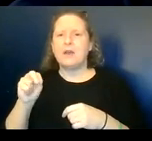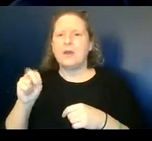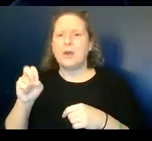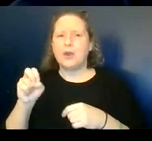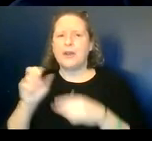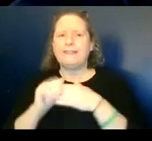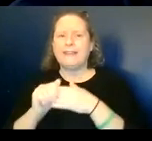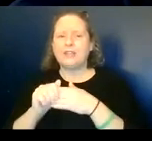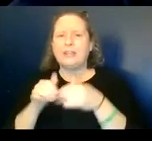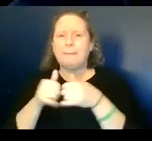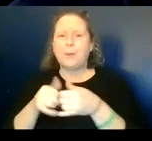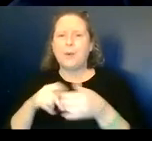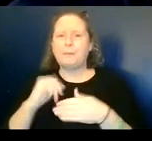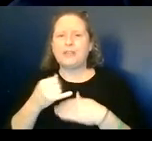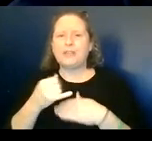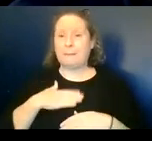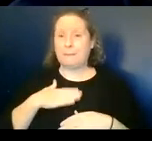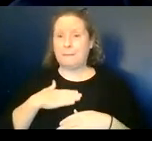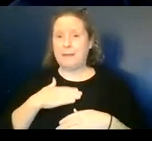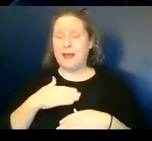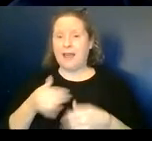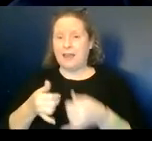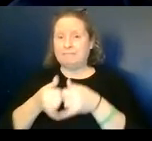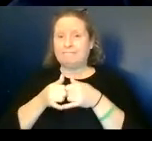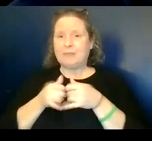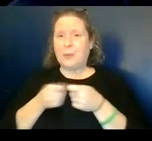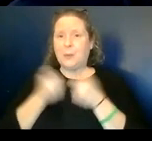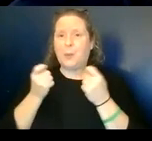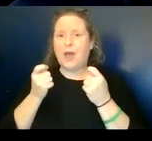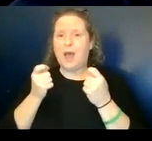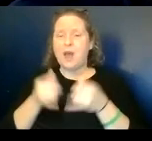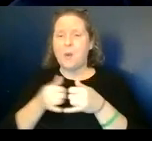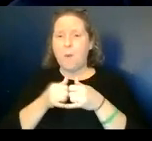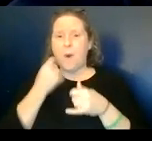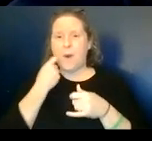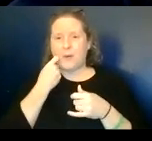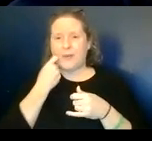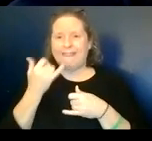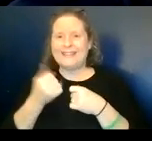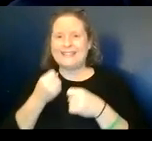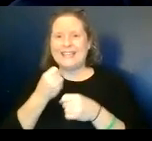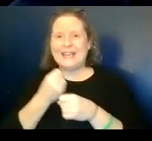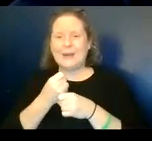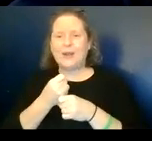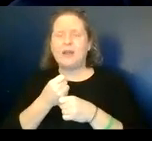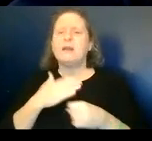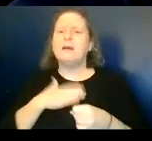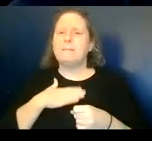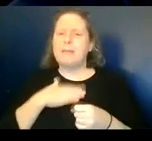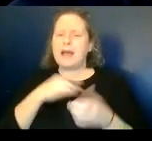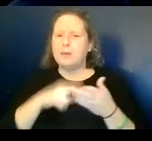earlier this year, and my award project is really to explore and engage survivors